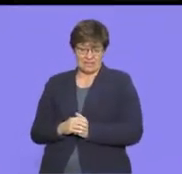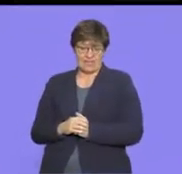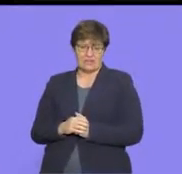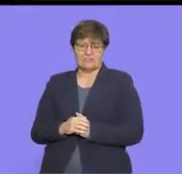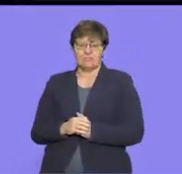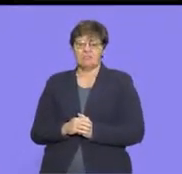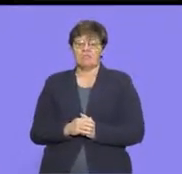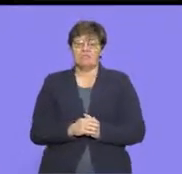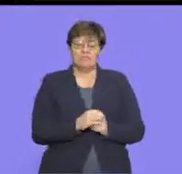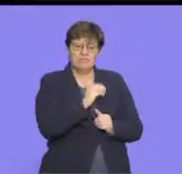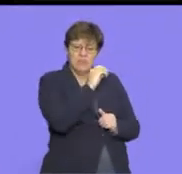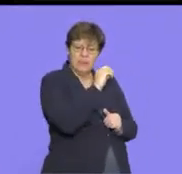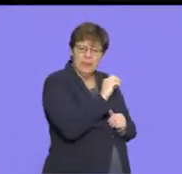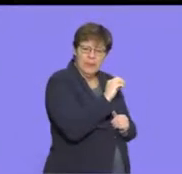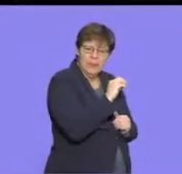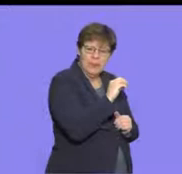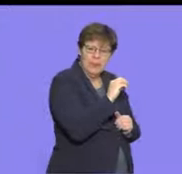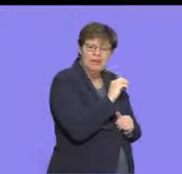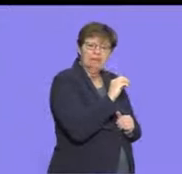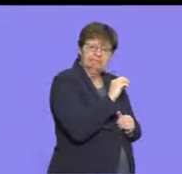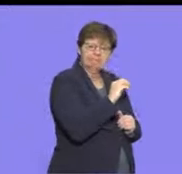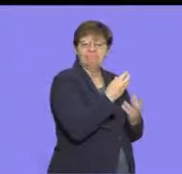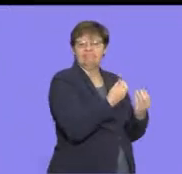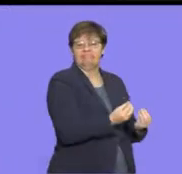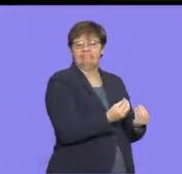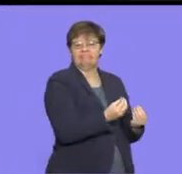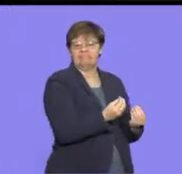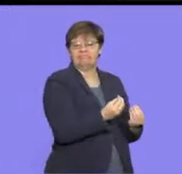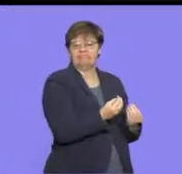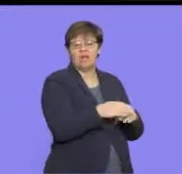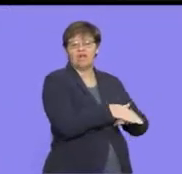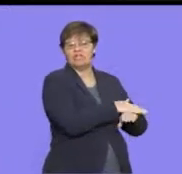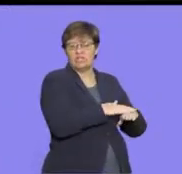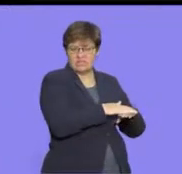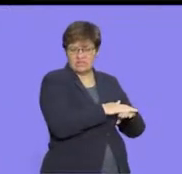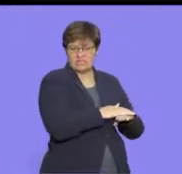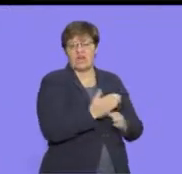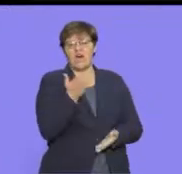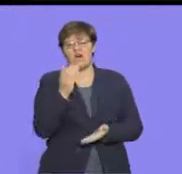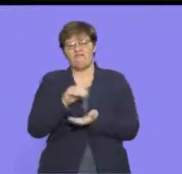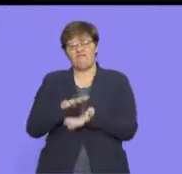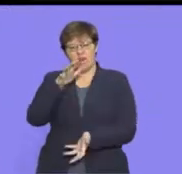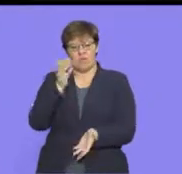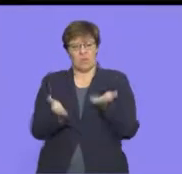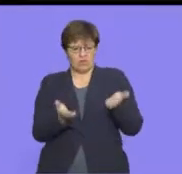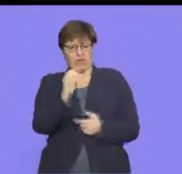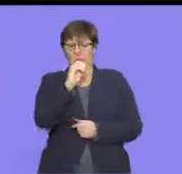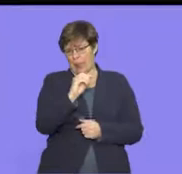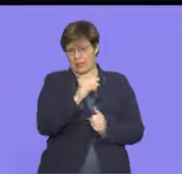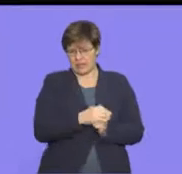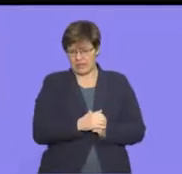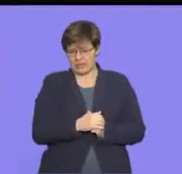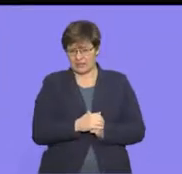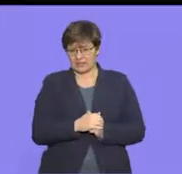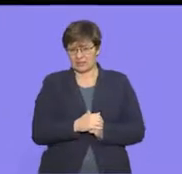what happens is small little organisms have a small surface to volume ratio, which